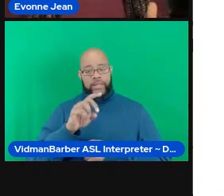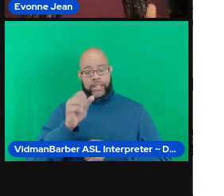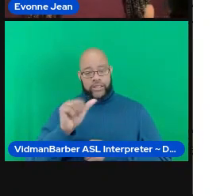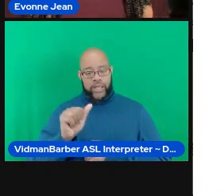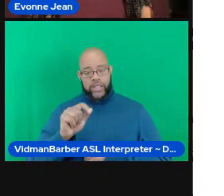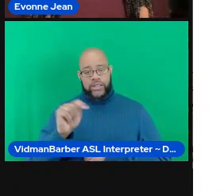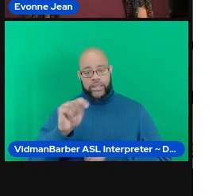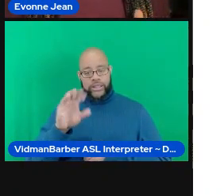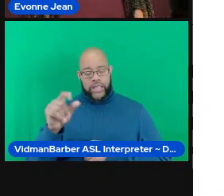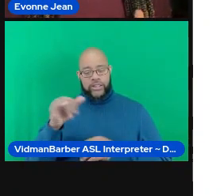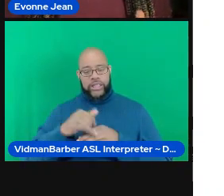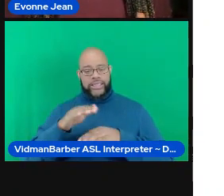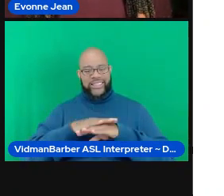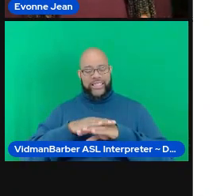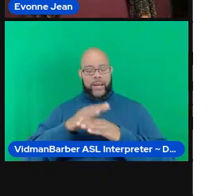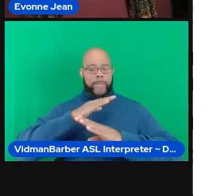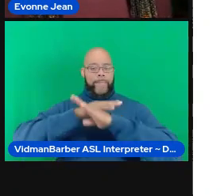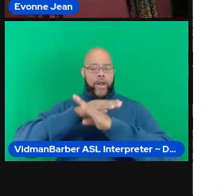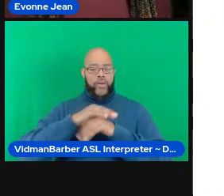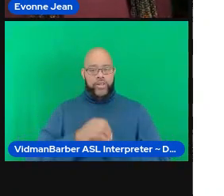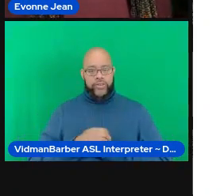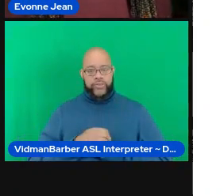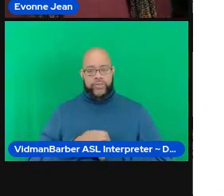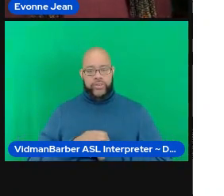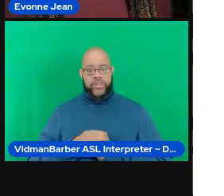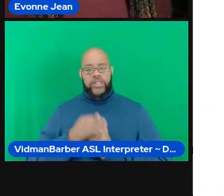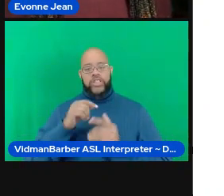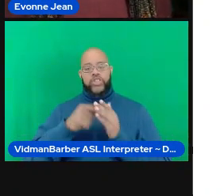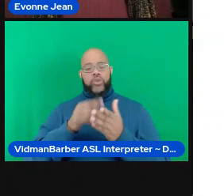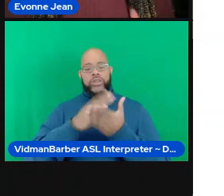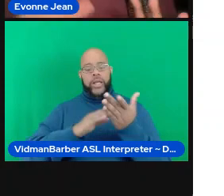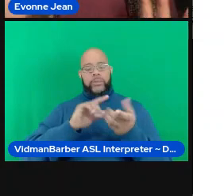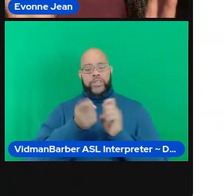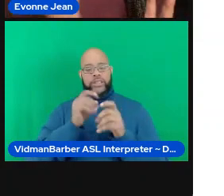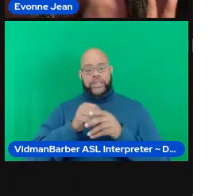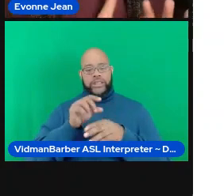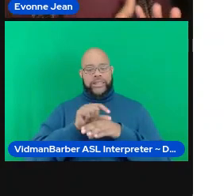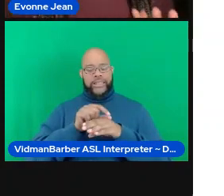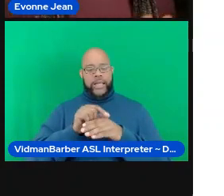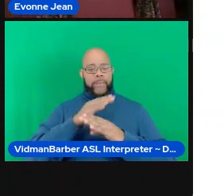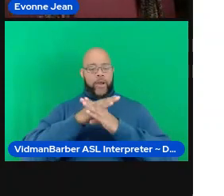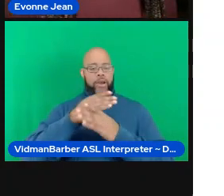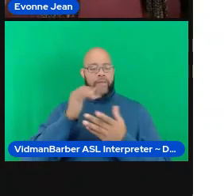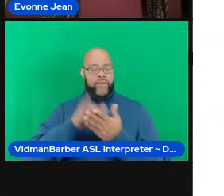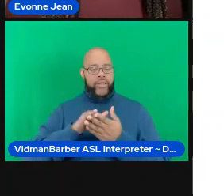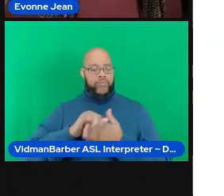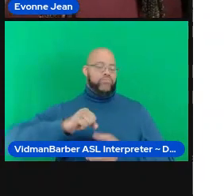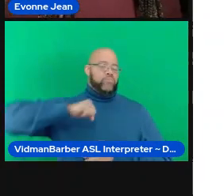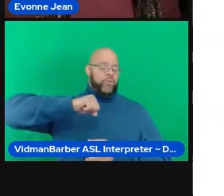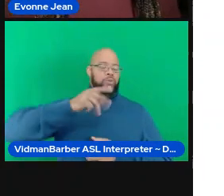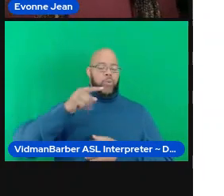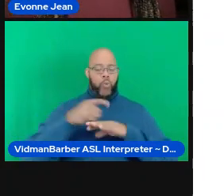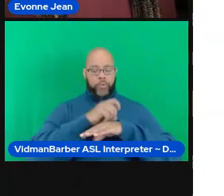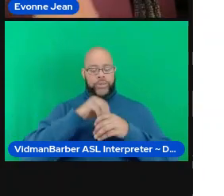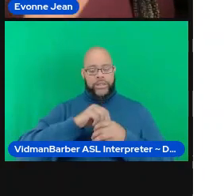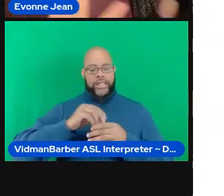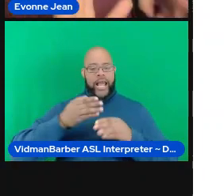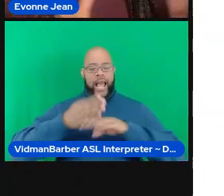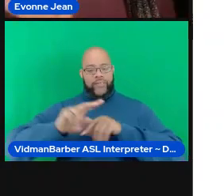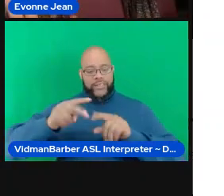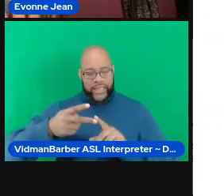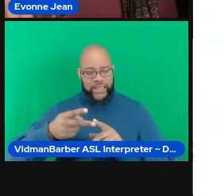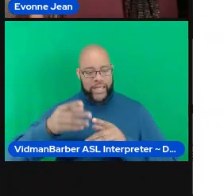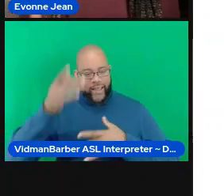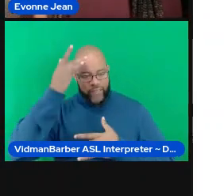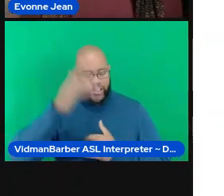at the skin barrier site to promote some change in the skin barrier that allows for repulsion of worms in a secondary infection. And data